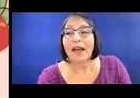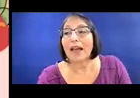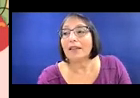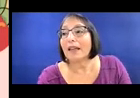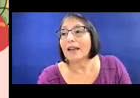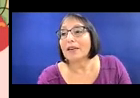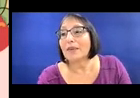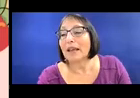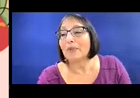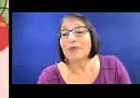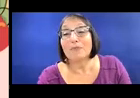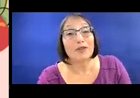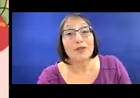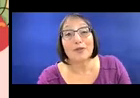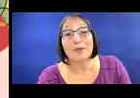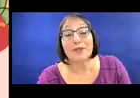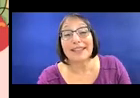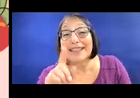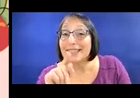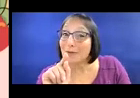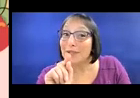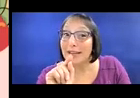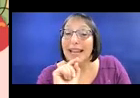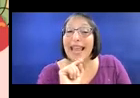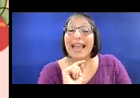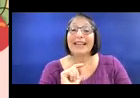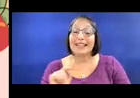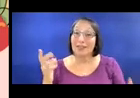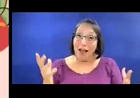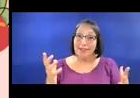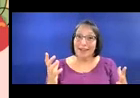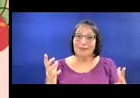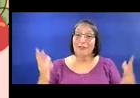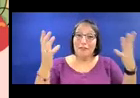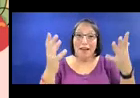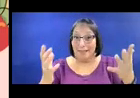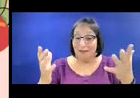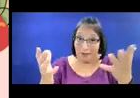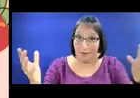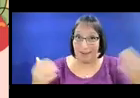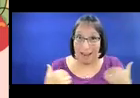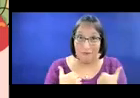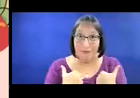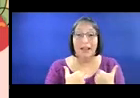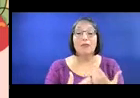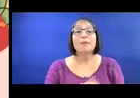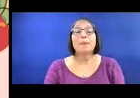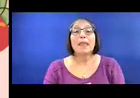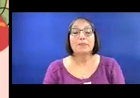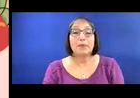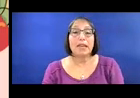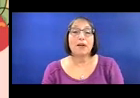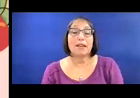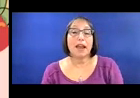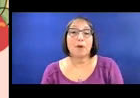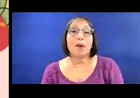And then to be able to make sure they're students. And this is interesting. It's exhausting for the students. And for myself. Is